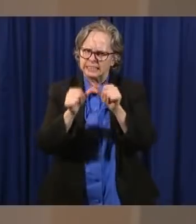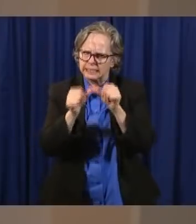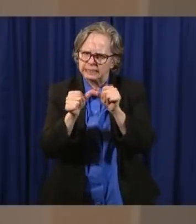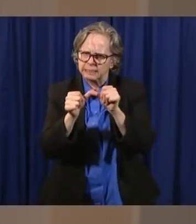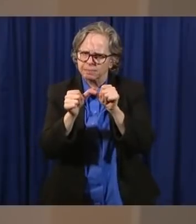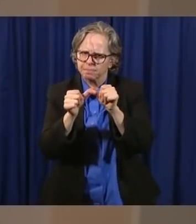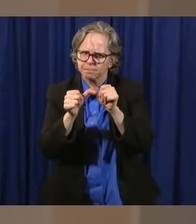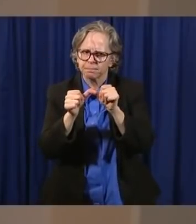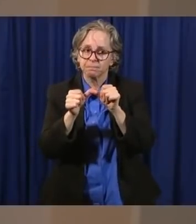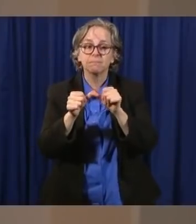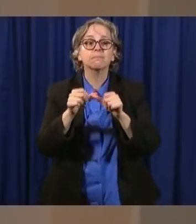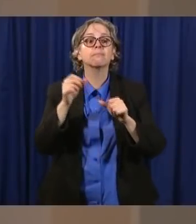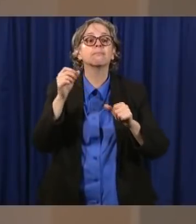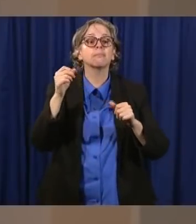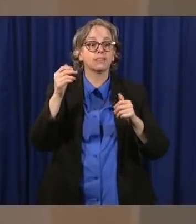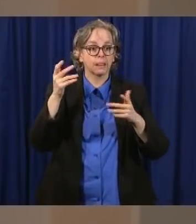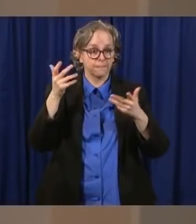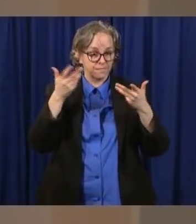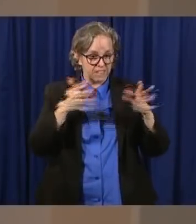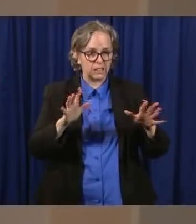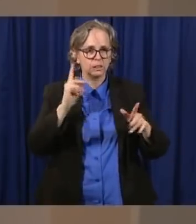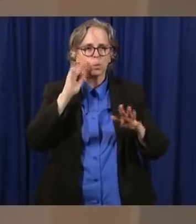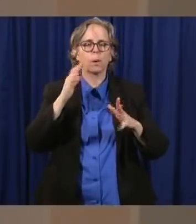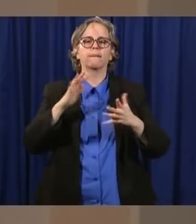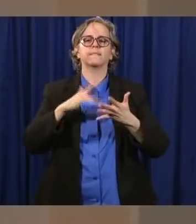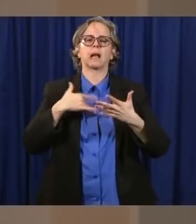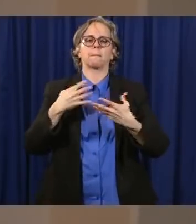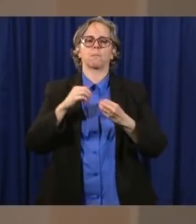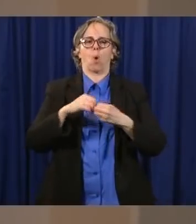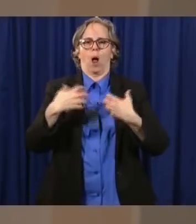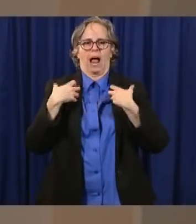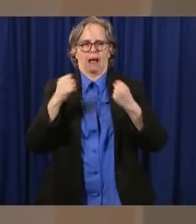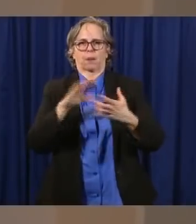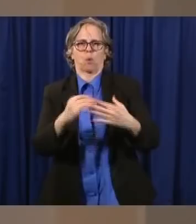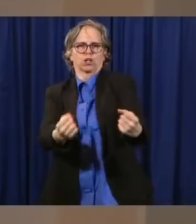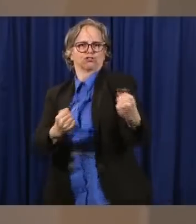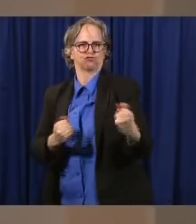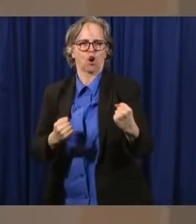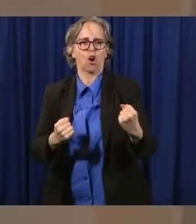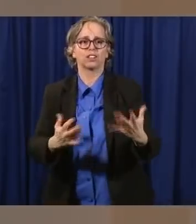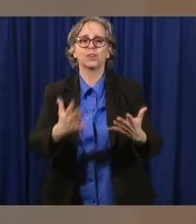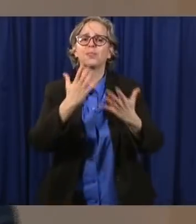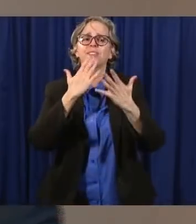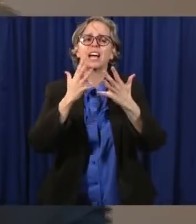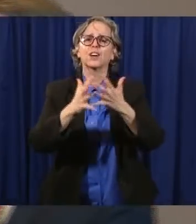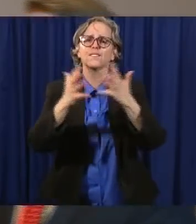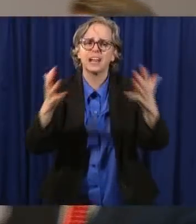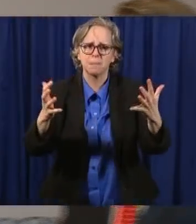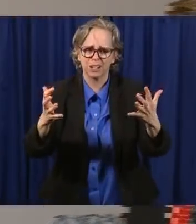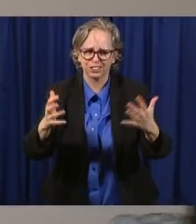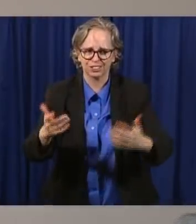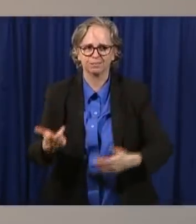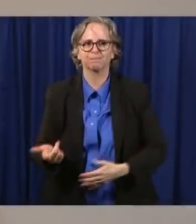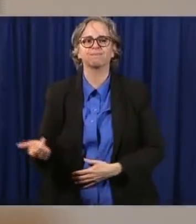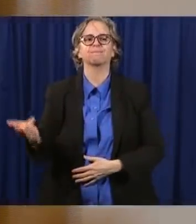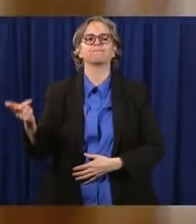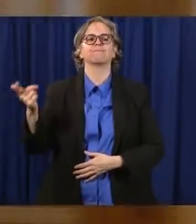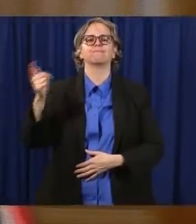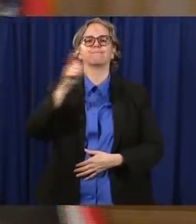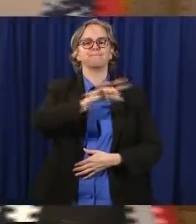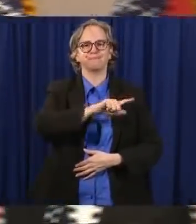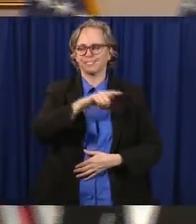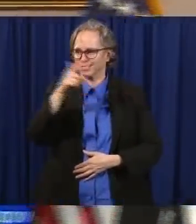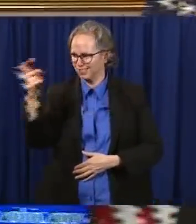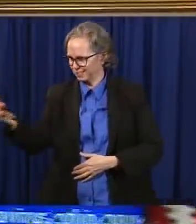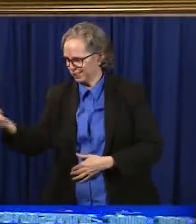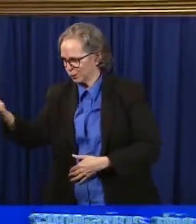healthier, stronger, and better in the end. And thank you very much for all you're doing out there. Governor? Dr. Acton.